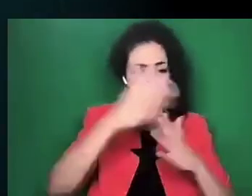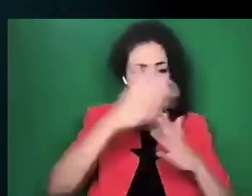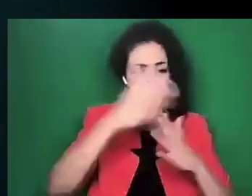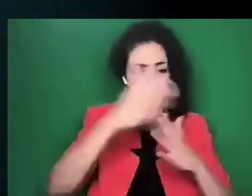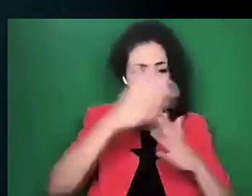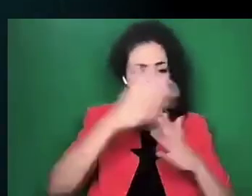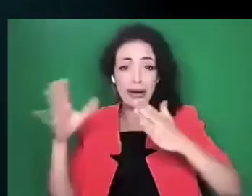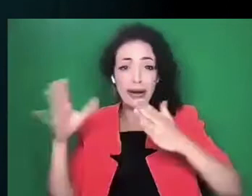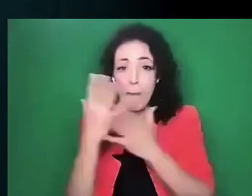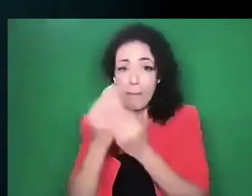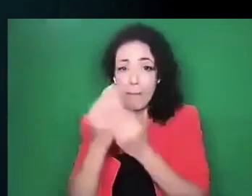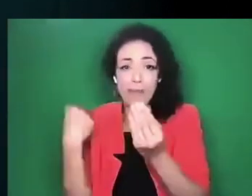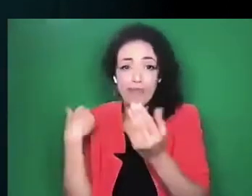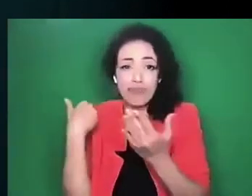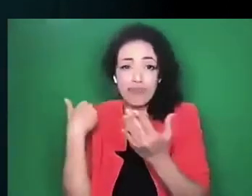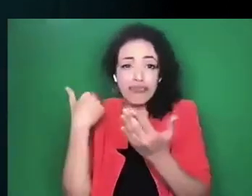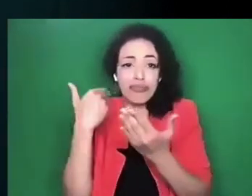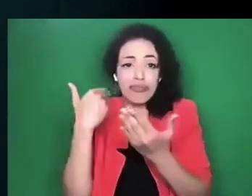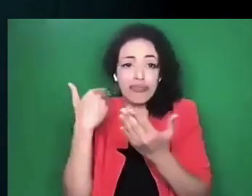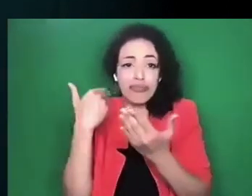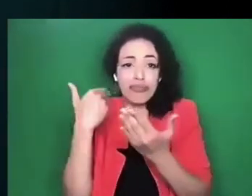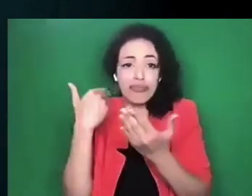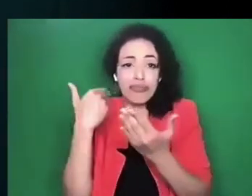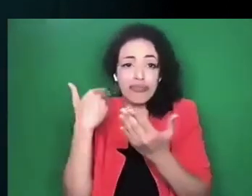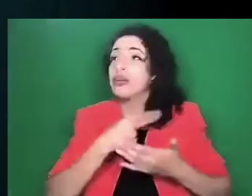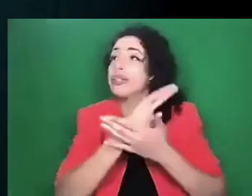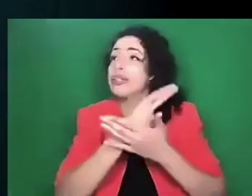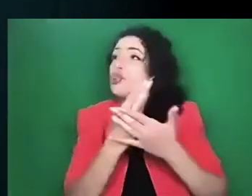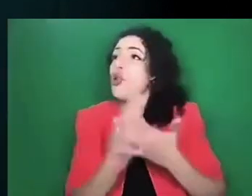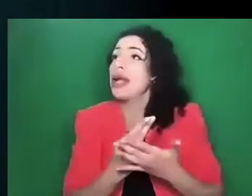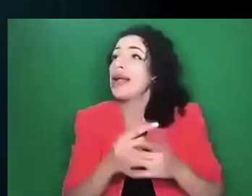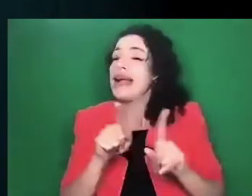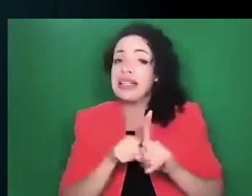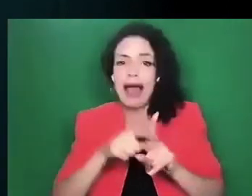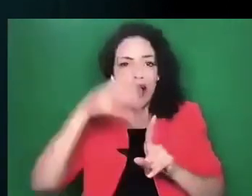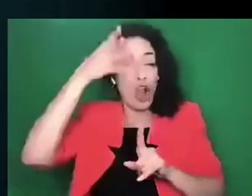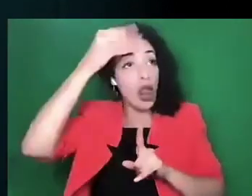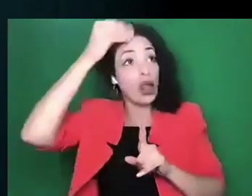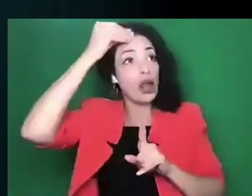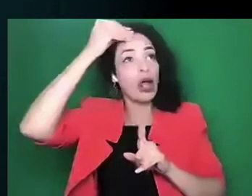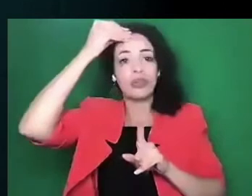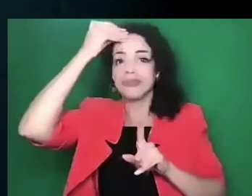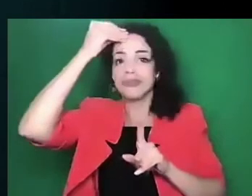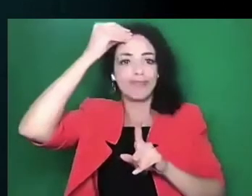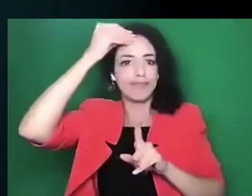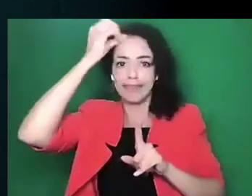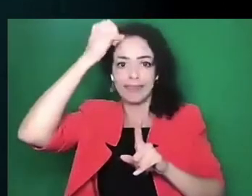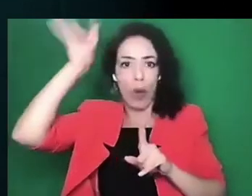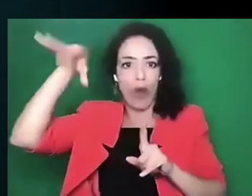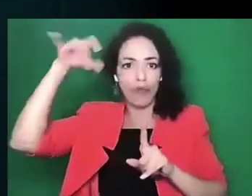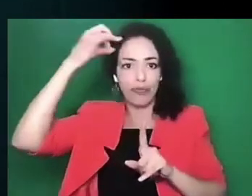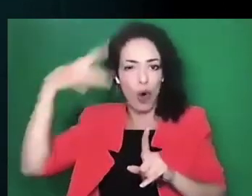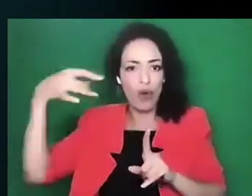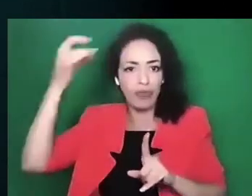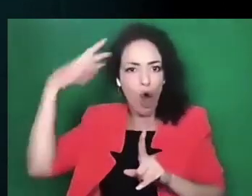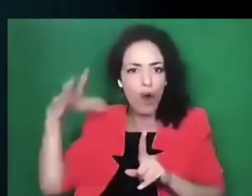such form of drawing is like a method of unlearning by deconstructing certain fragments. And I